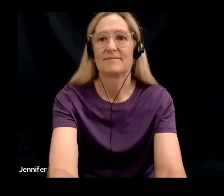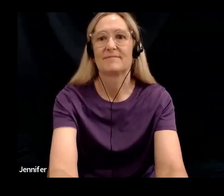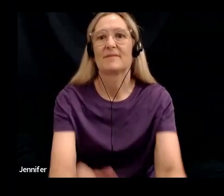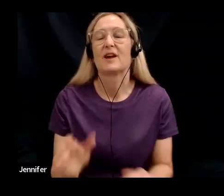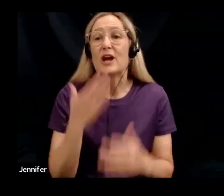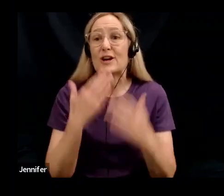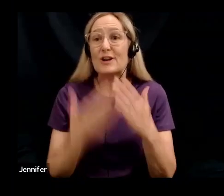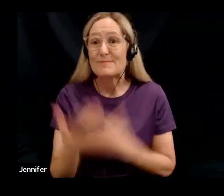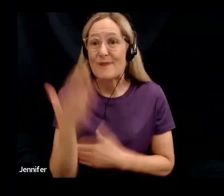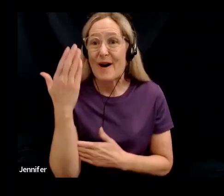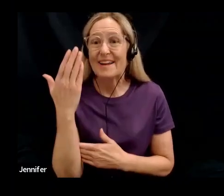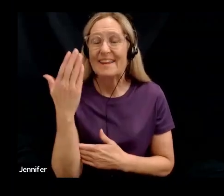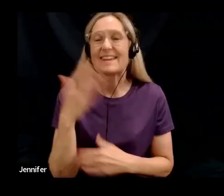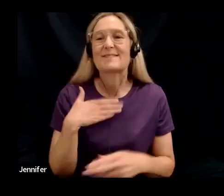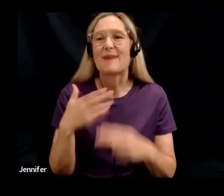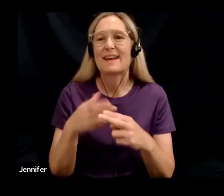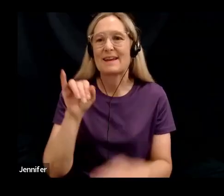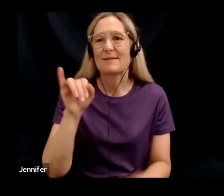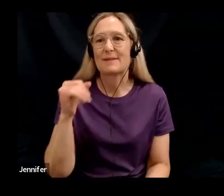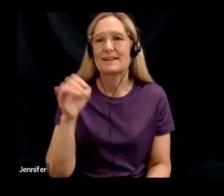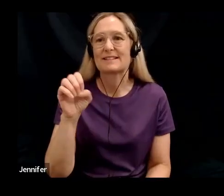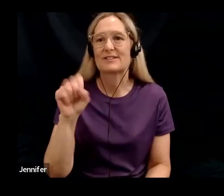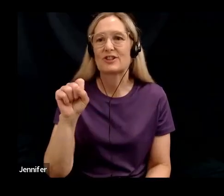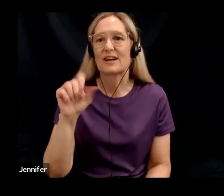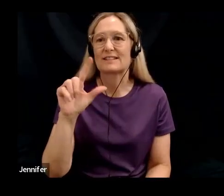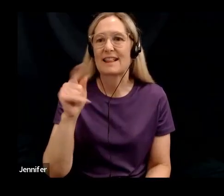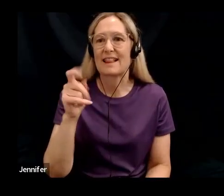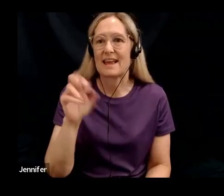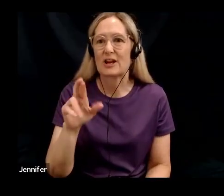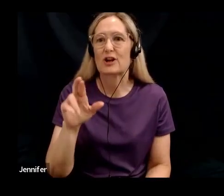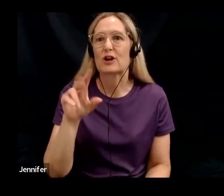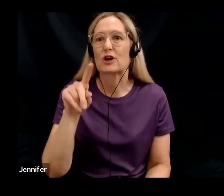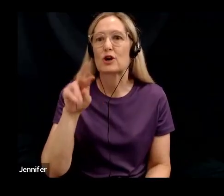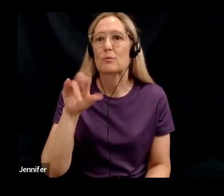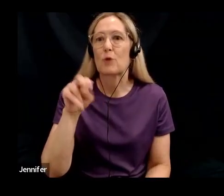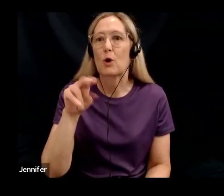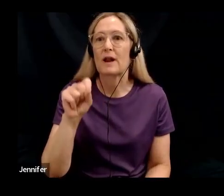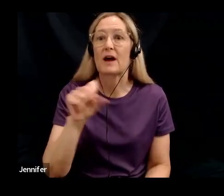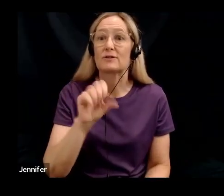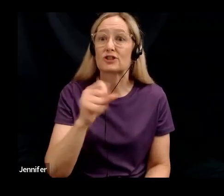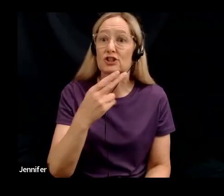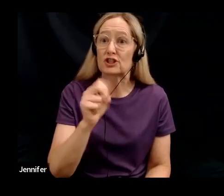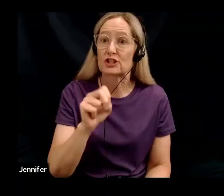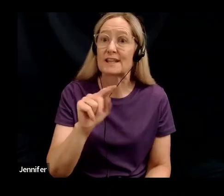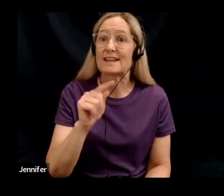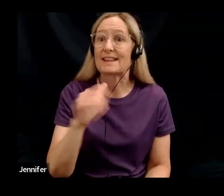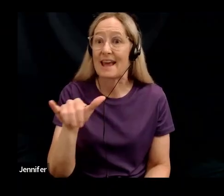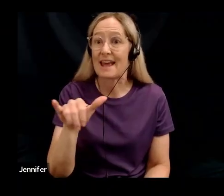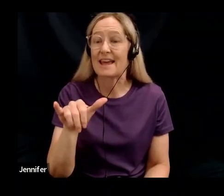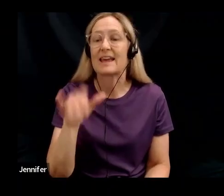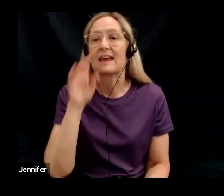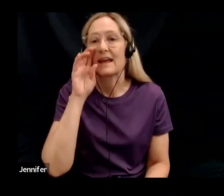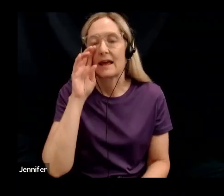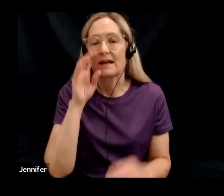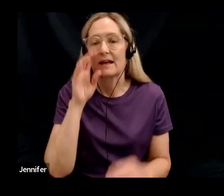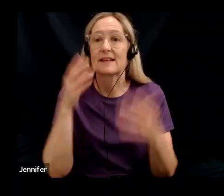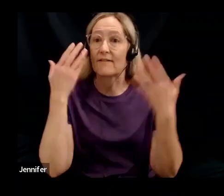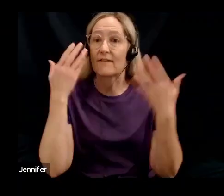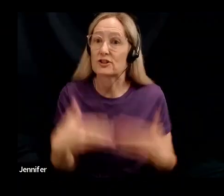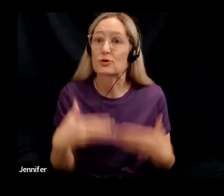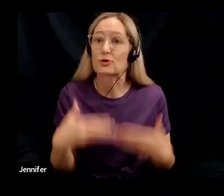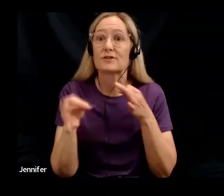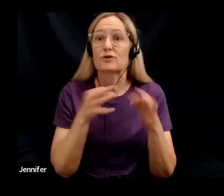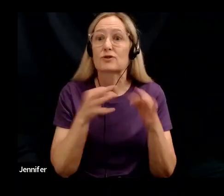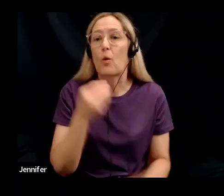All right, good morning. My name is Jess Langer. My pronouns are she, they. As a quick visual description, I'm a